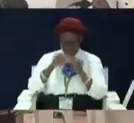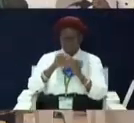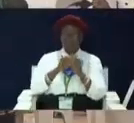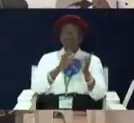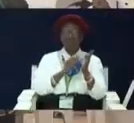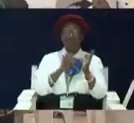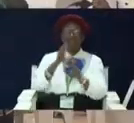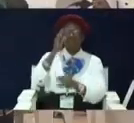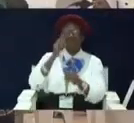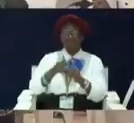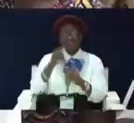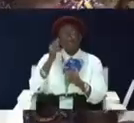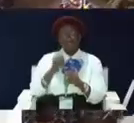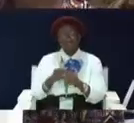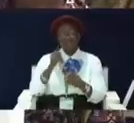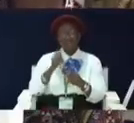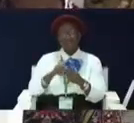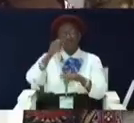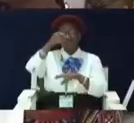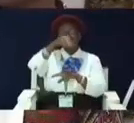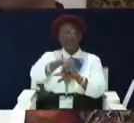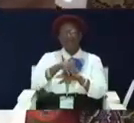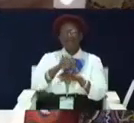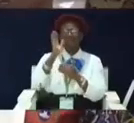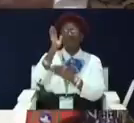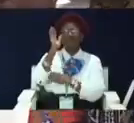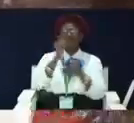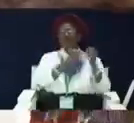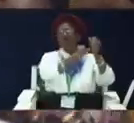name. Tonight, Lord God